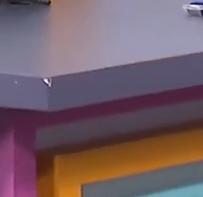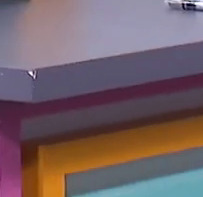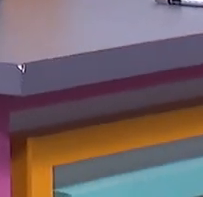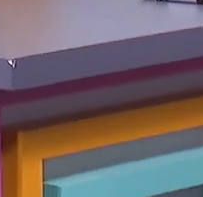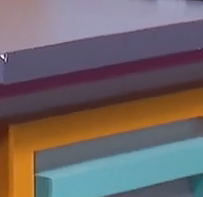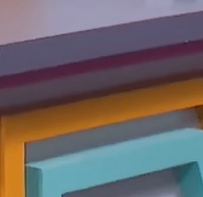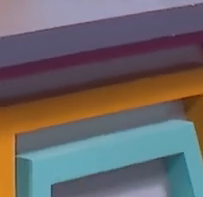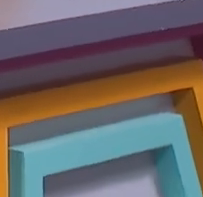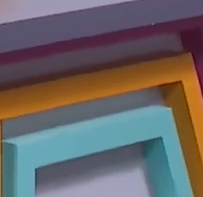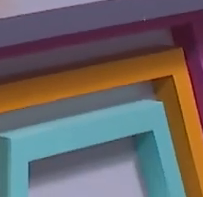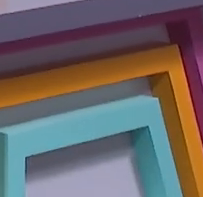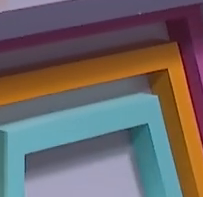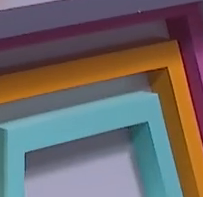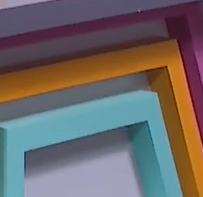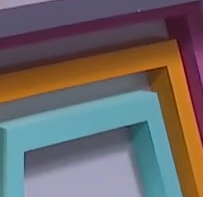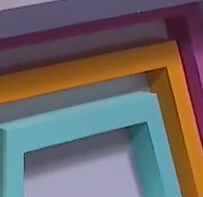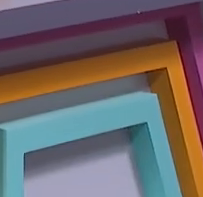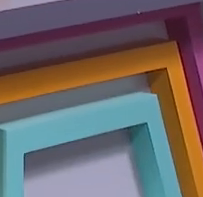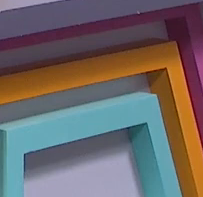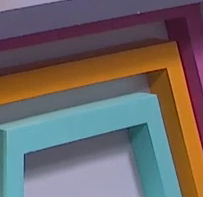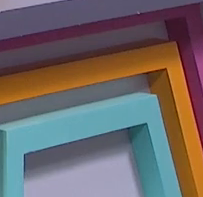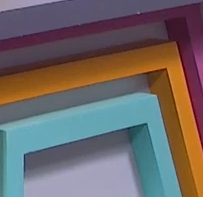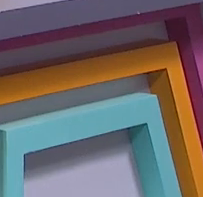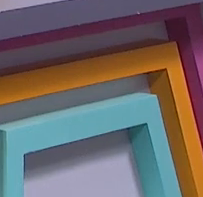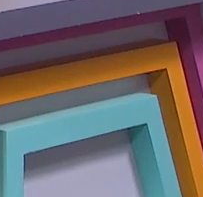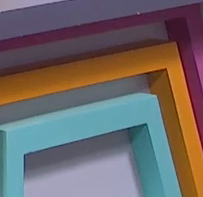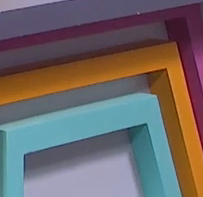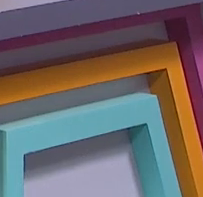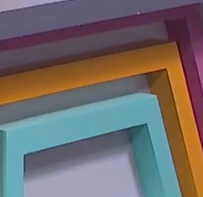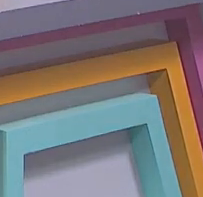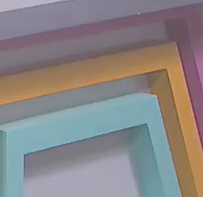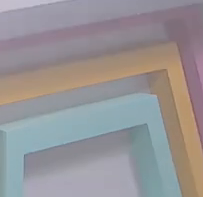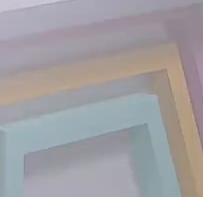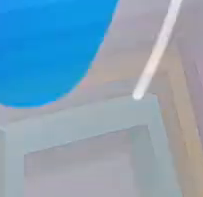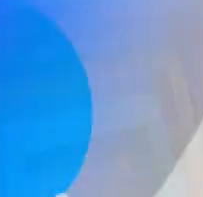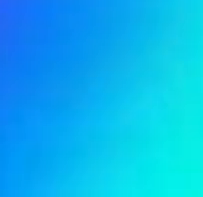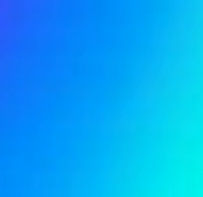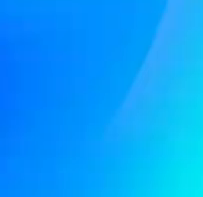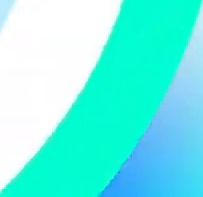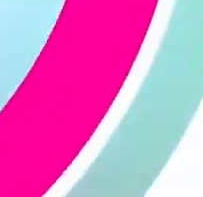turn one more time. Go, Shafika. You'll never see how life will switch.